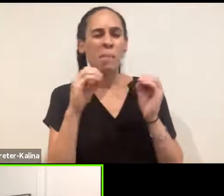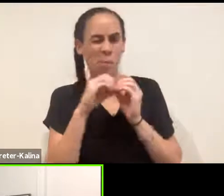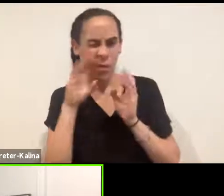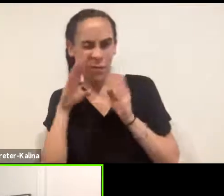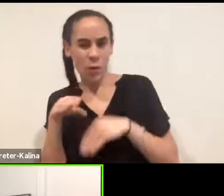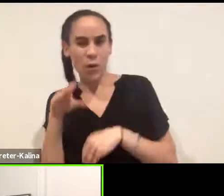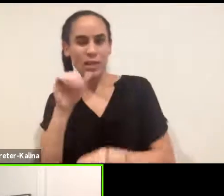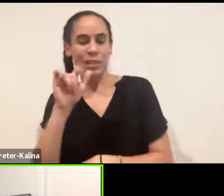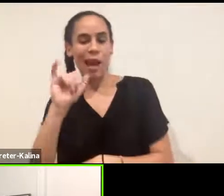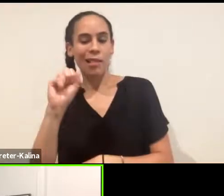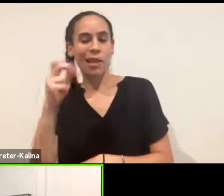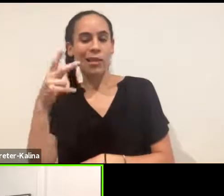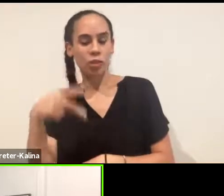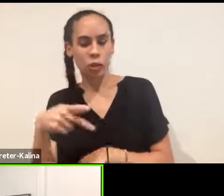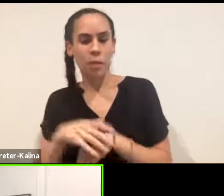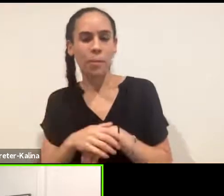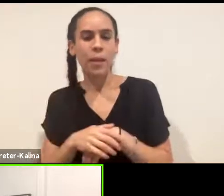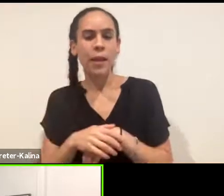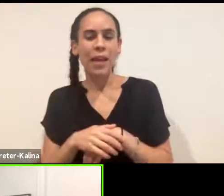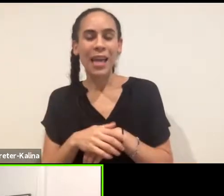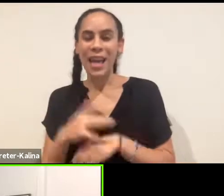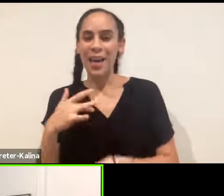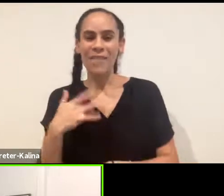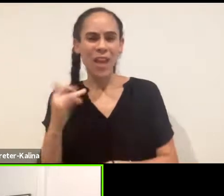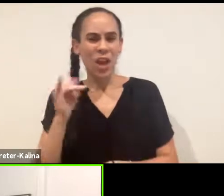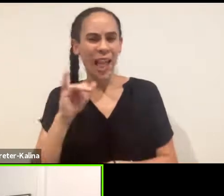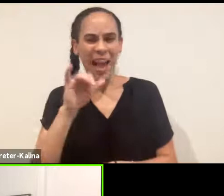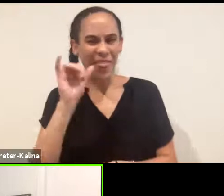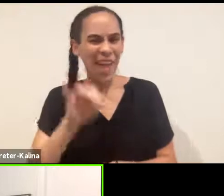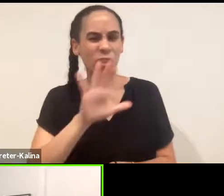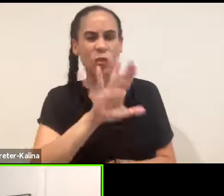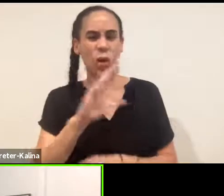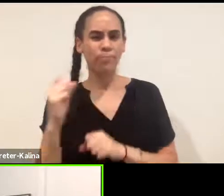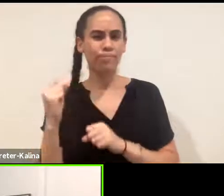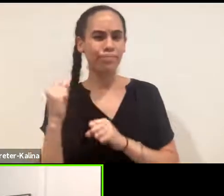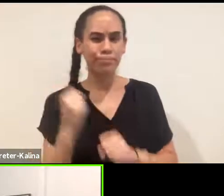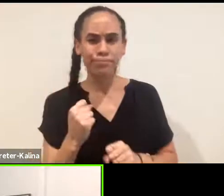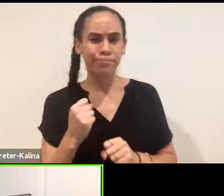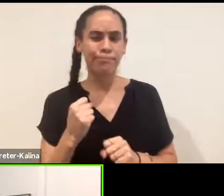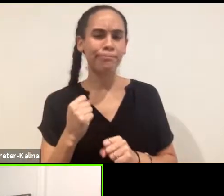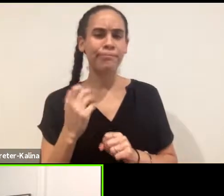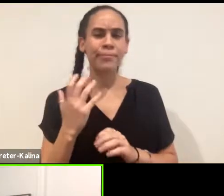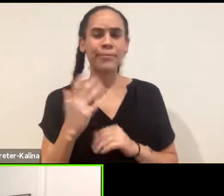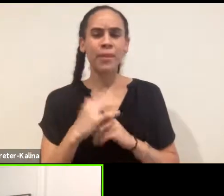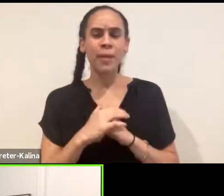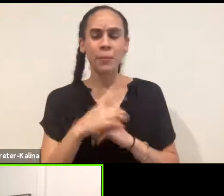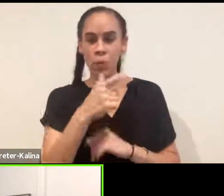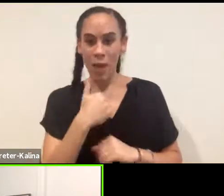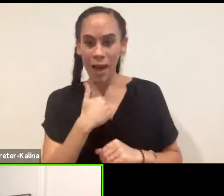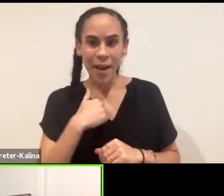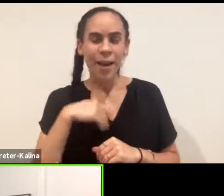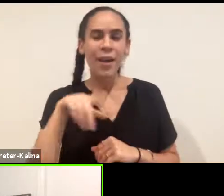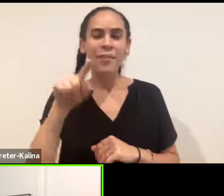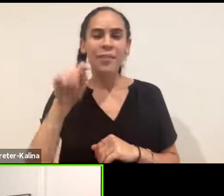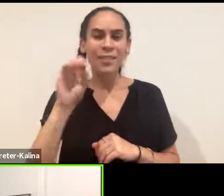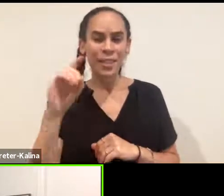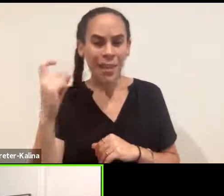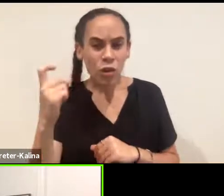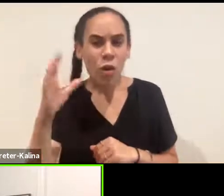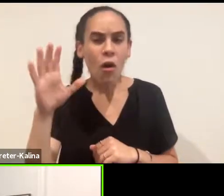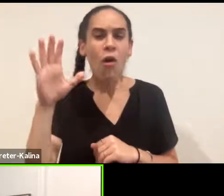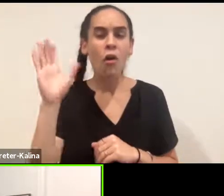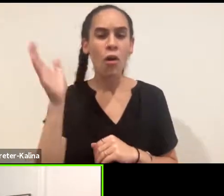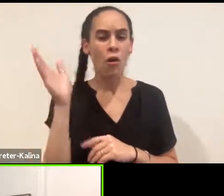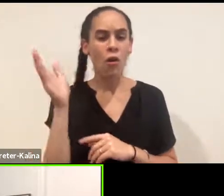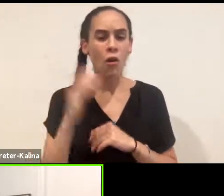Allyship really is, it feels like, is your anchor. You have a TED Talk on allyship. You have a podcast as of